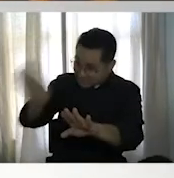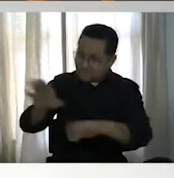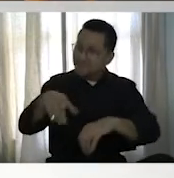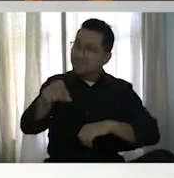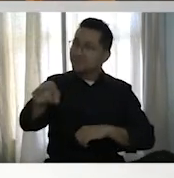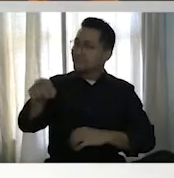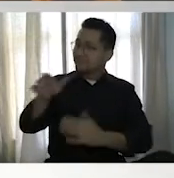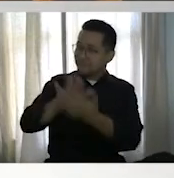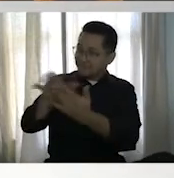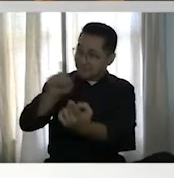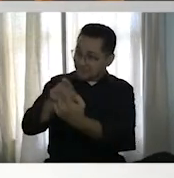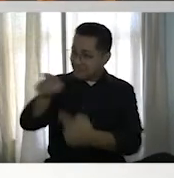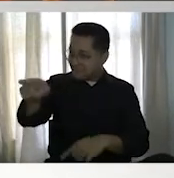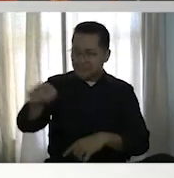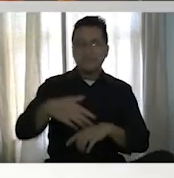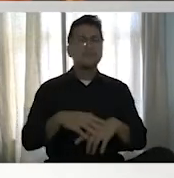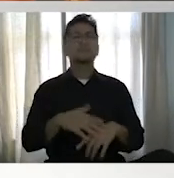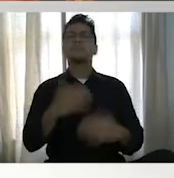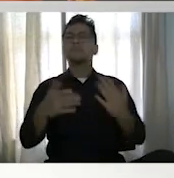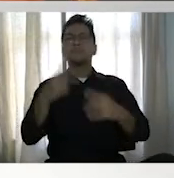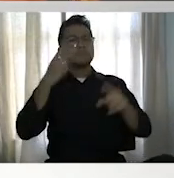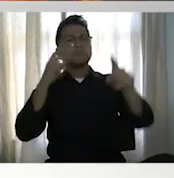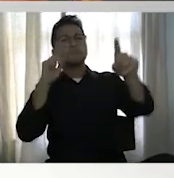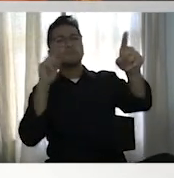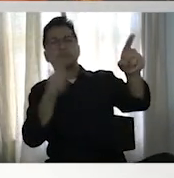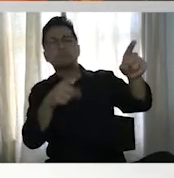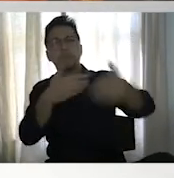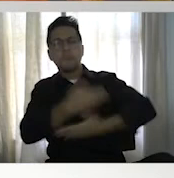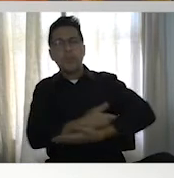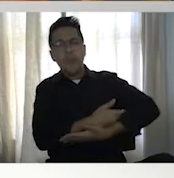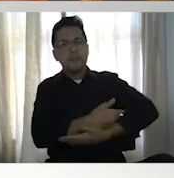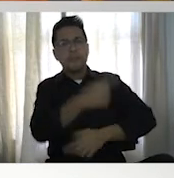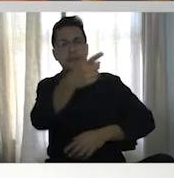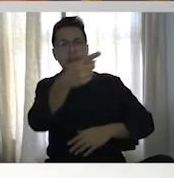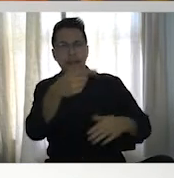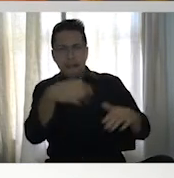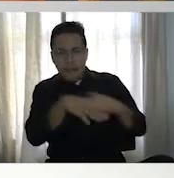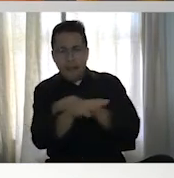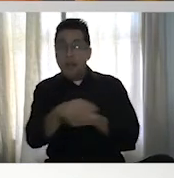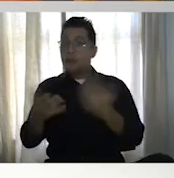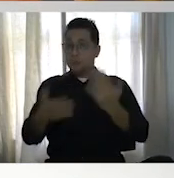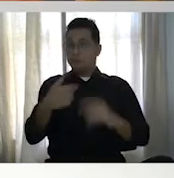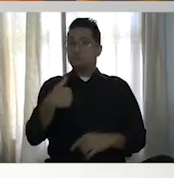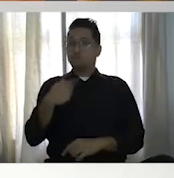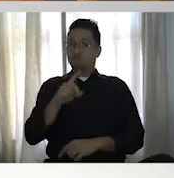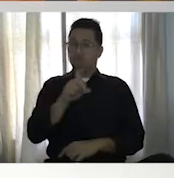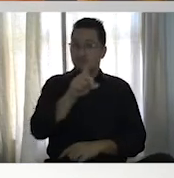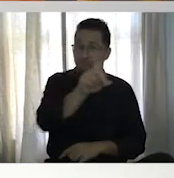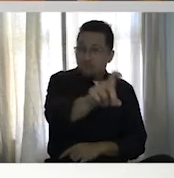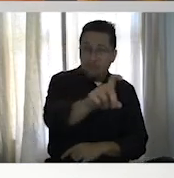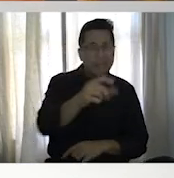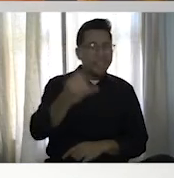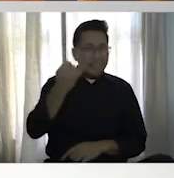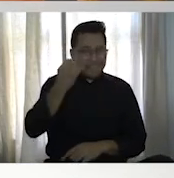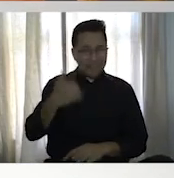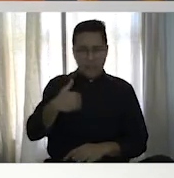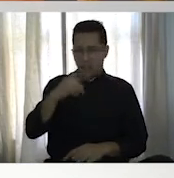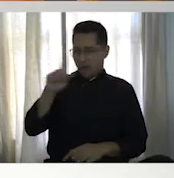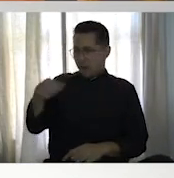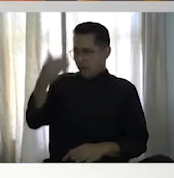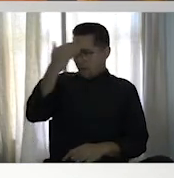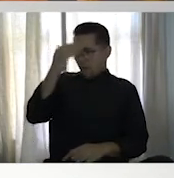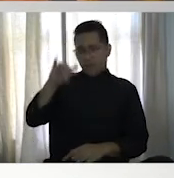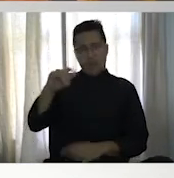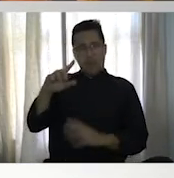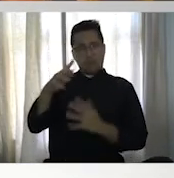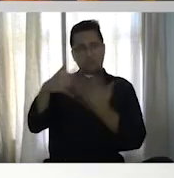it's nice to meet you. And then I might see the baby coming in, and I might go over to the baby. If I only know that social rule,